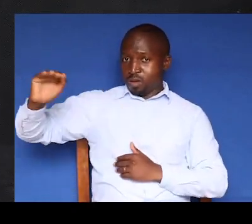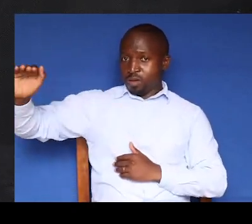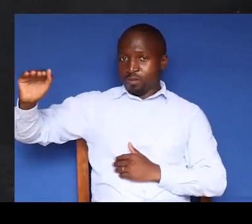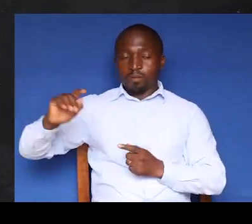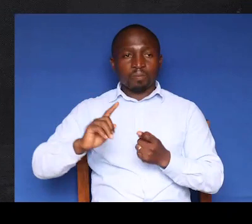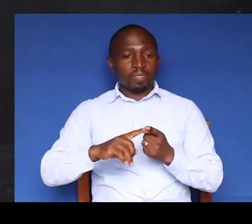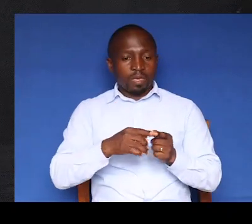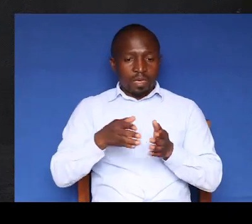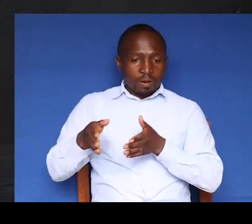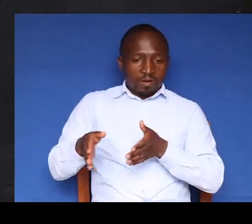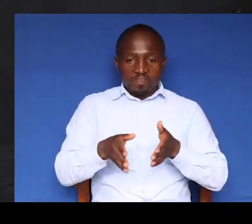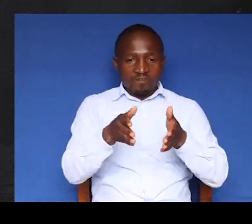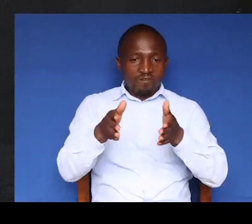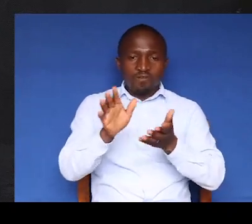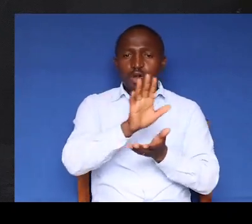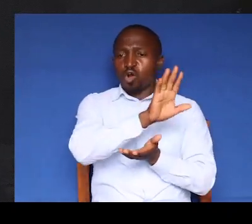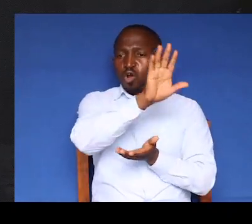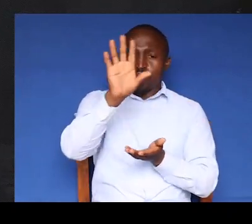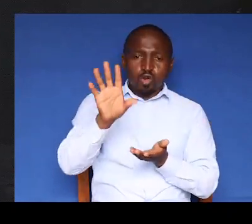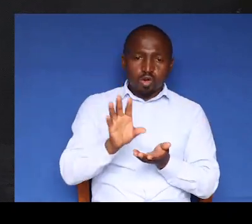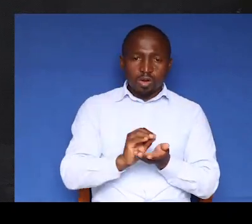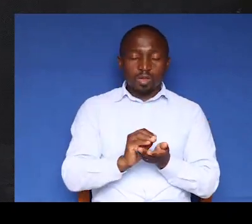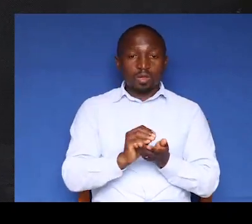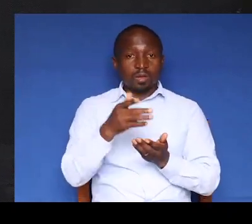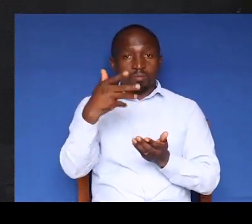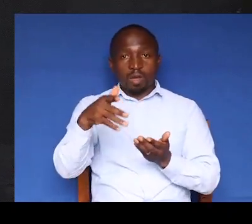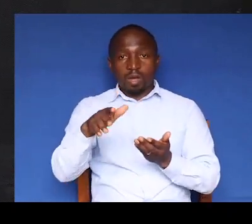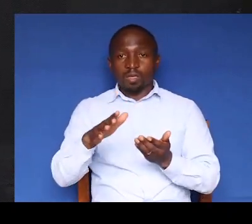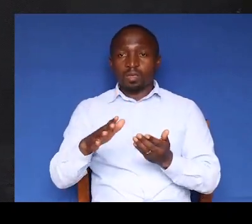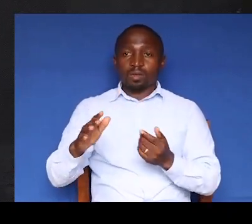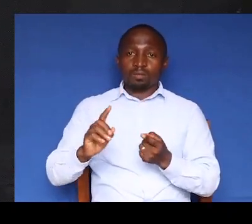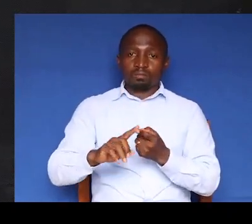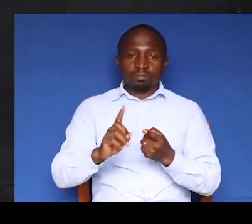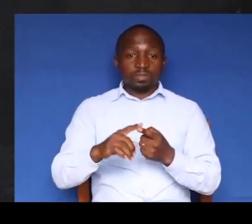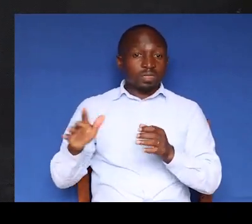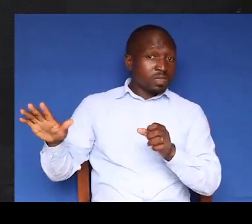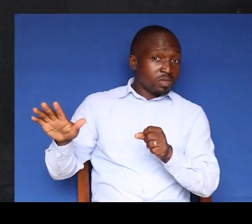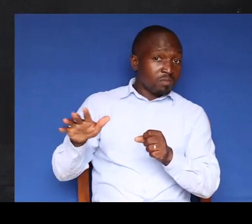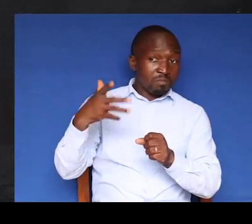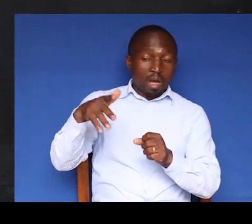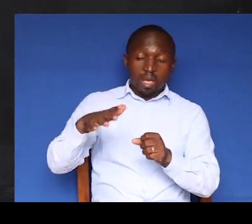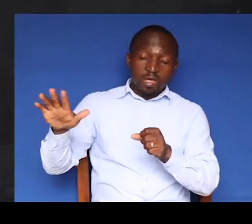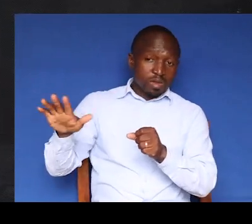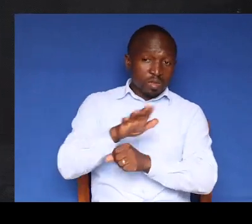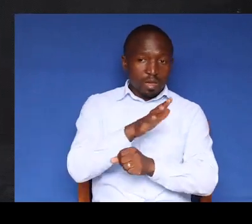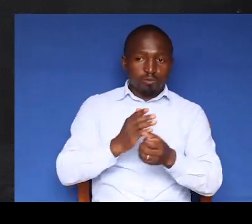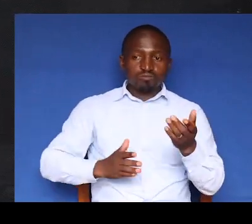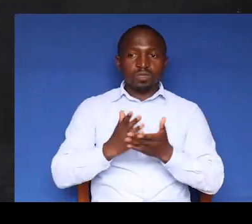rivers hoole fed by water of melting ice.